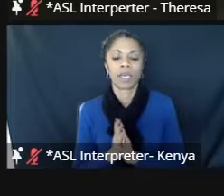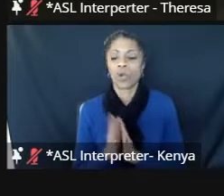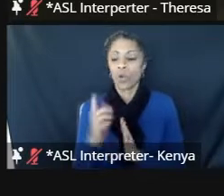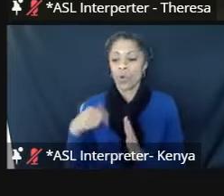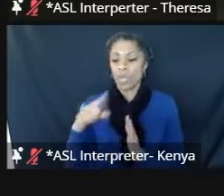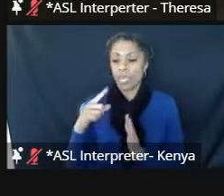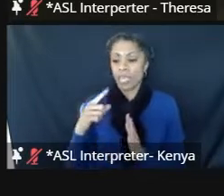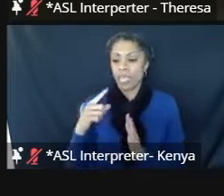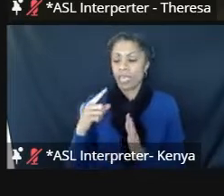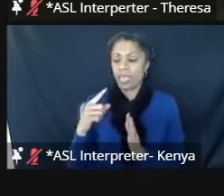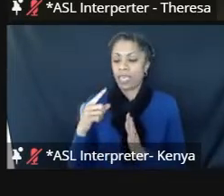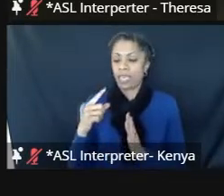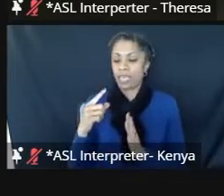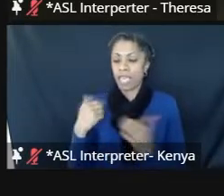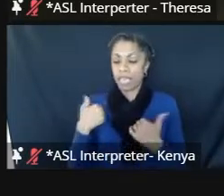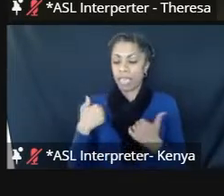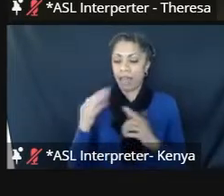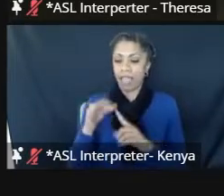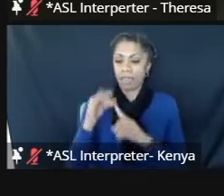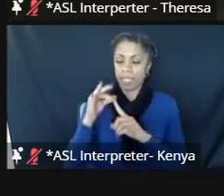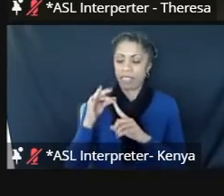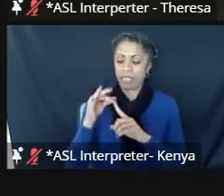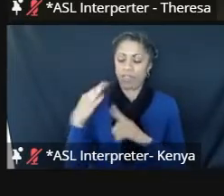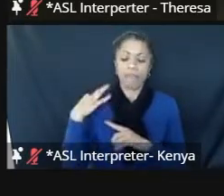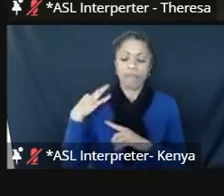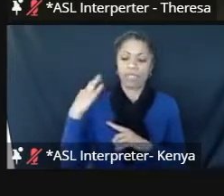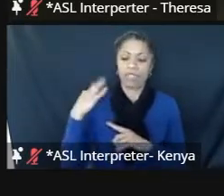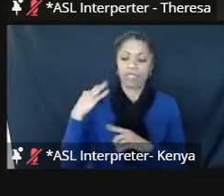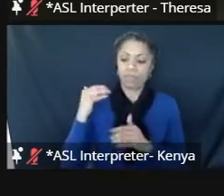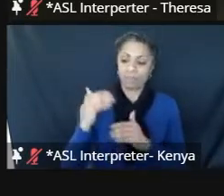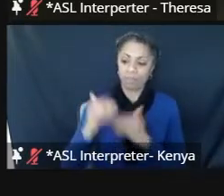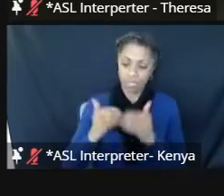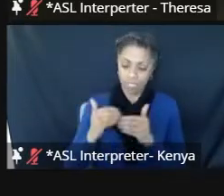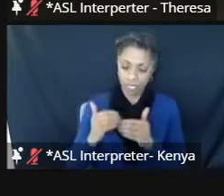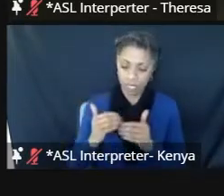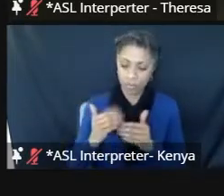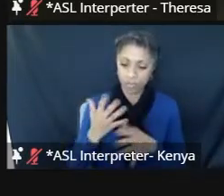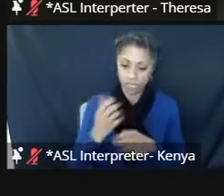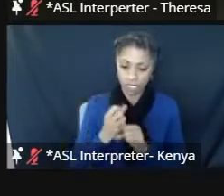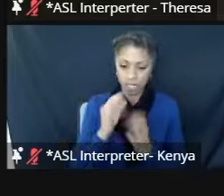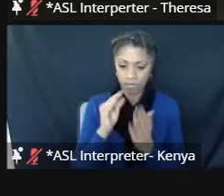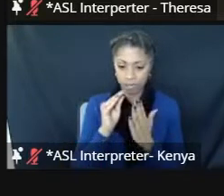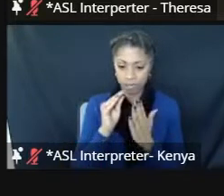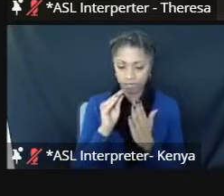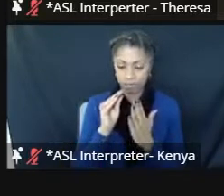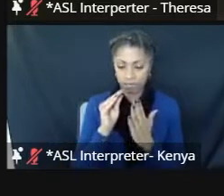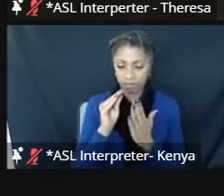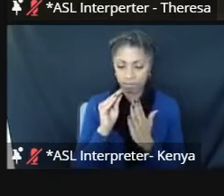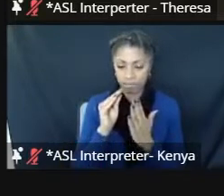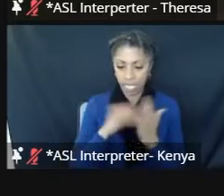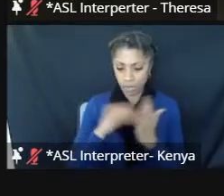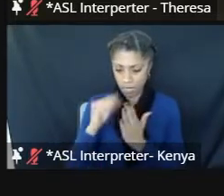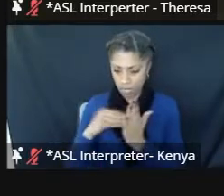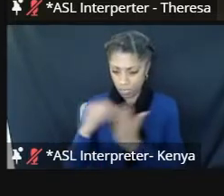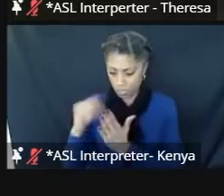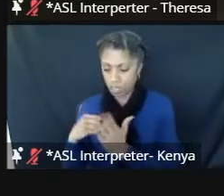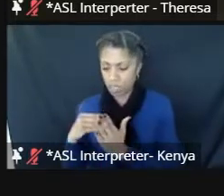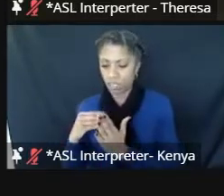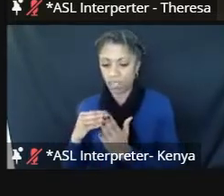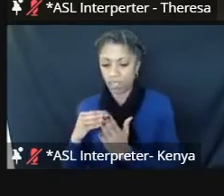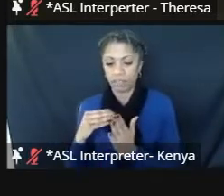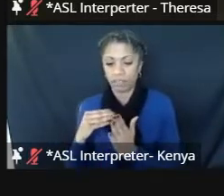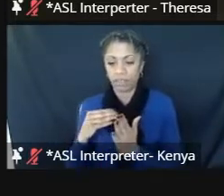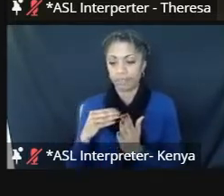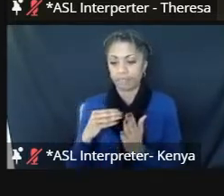process. Of course, we did receive applications from several folks that are tried and